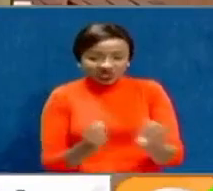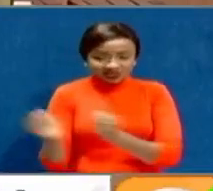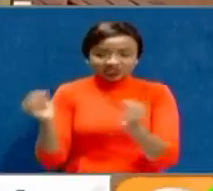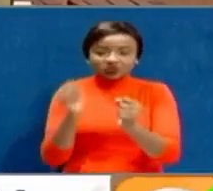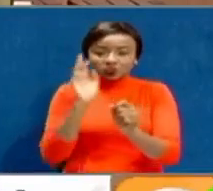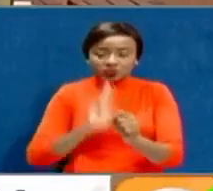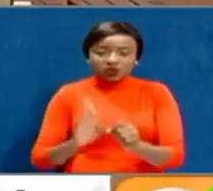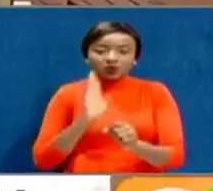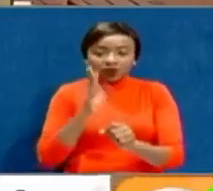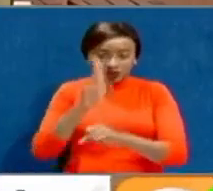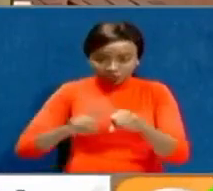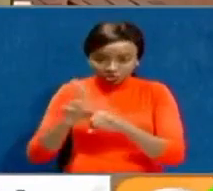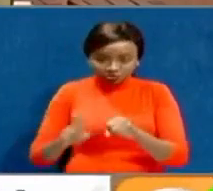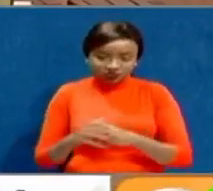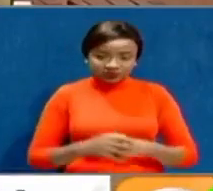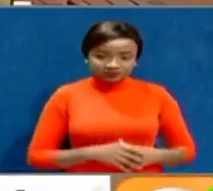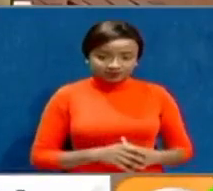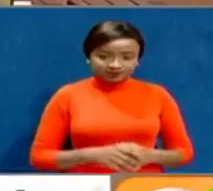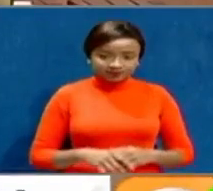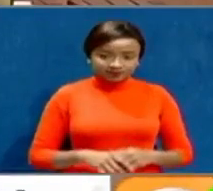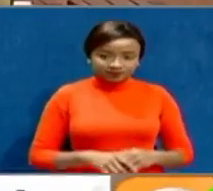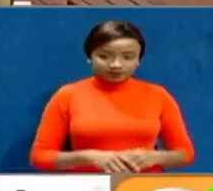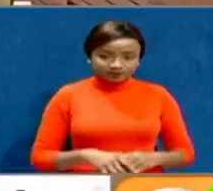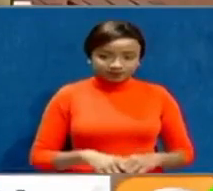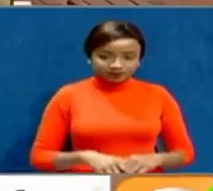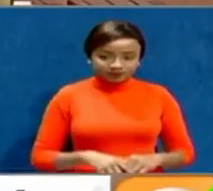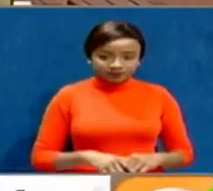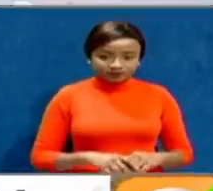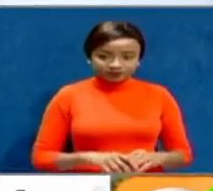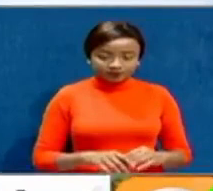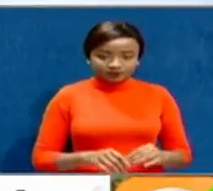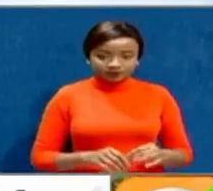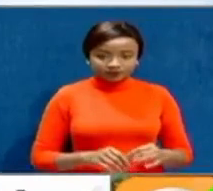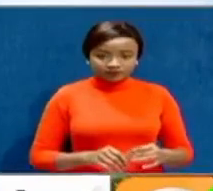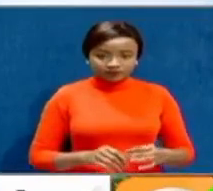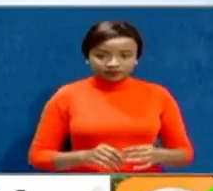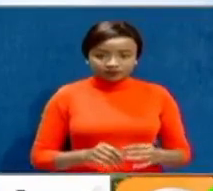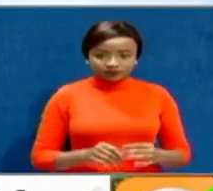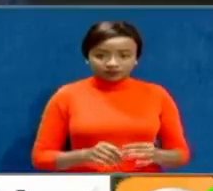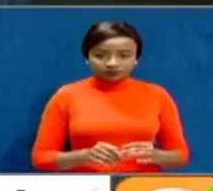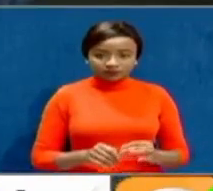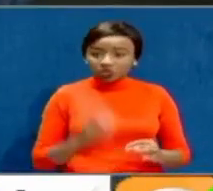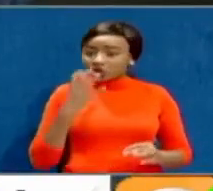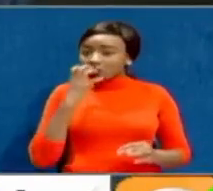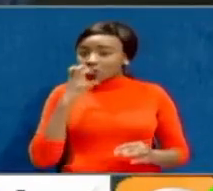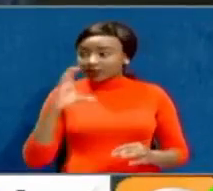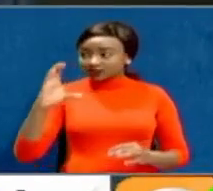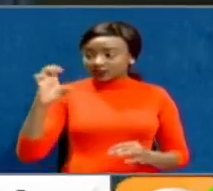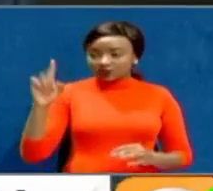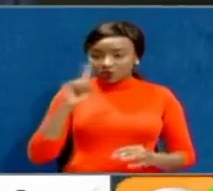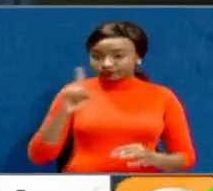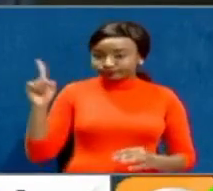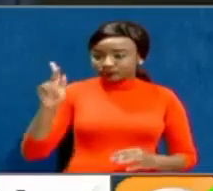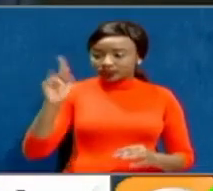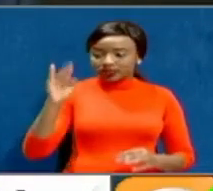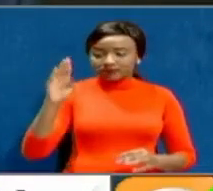undisclosed strategic decision. Take a look. Statement to newsrooms Wednesday, Telkom Kenya CEO Mugo